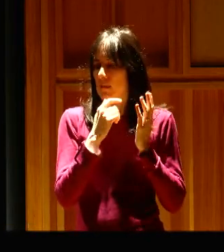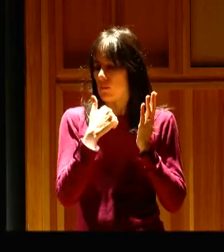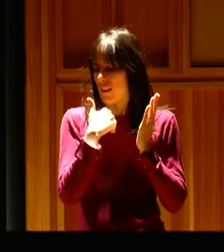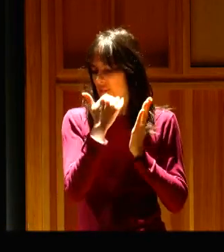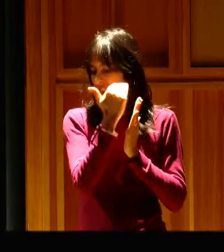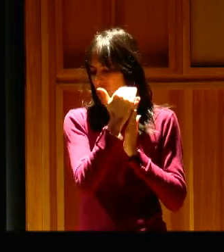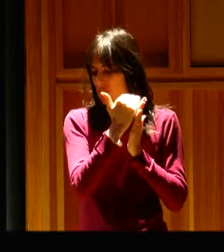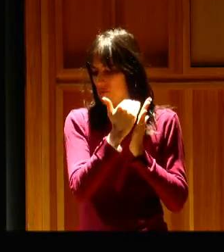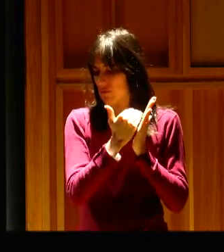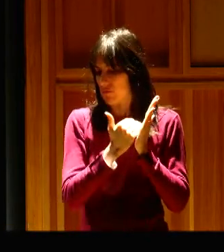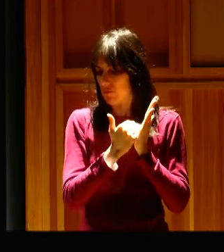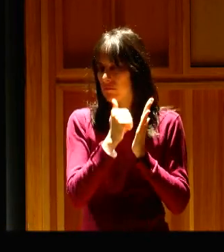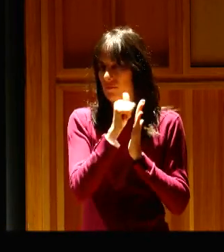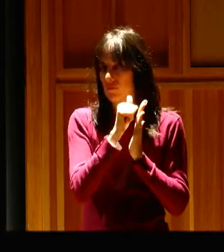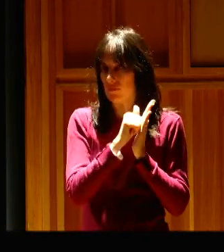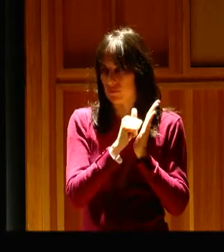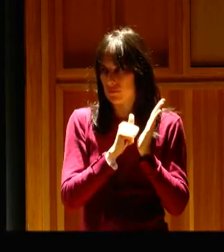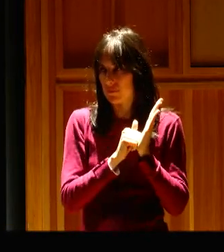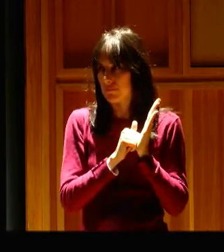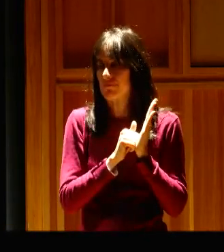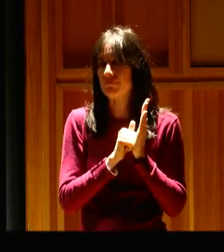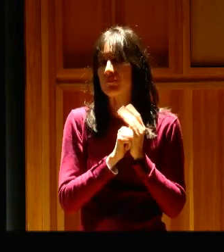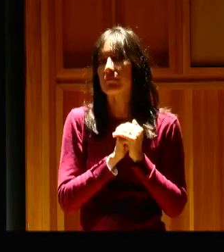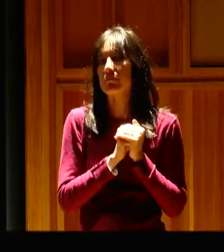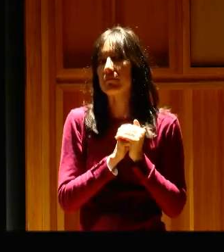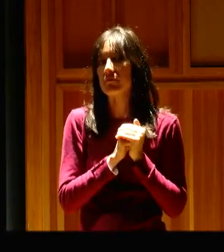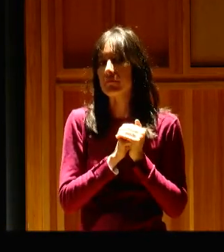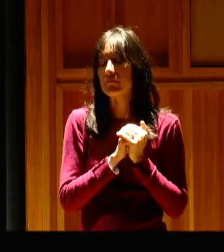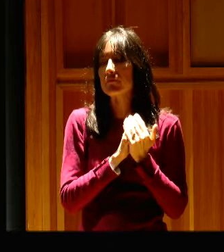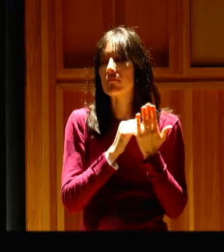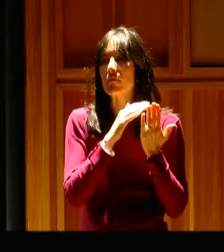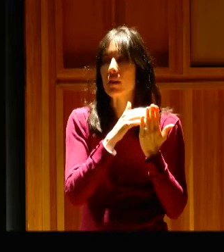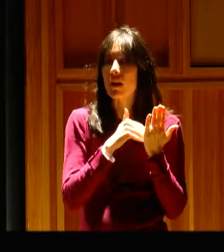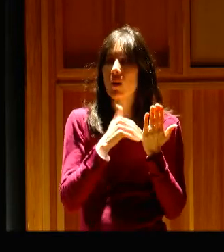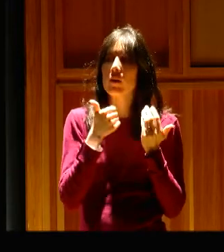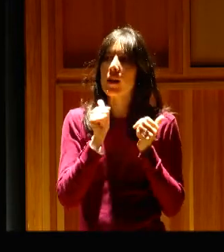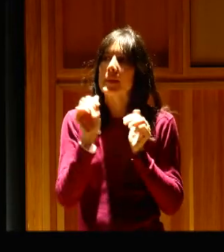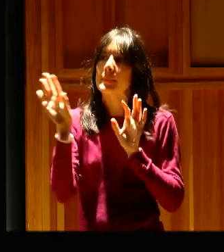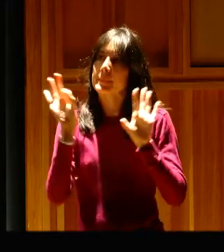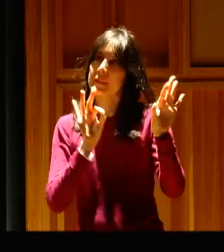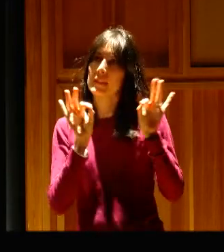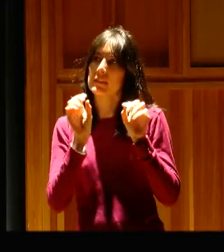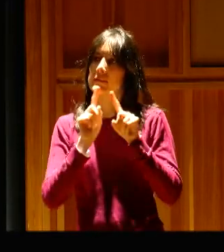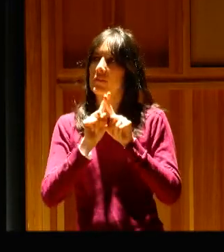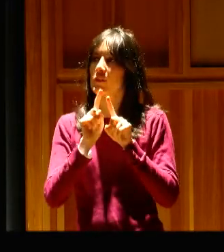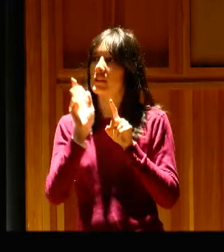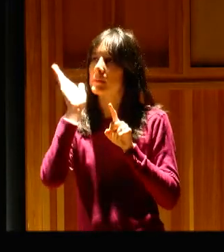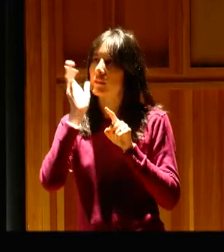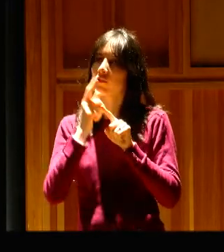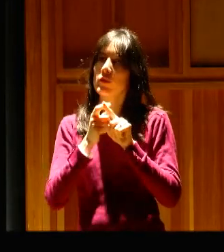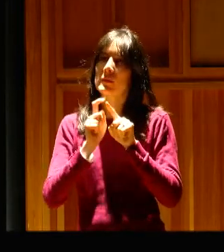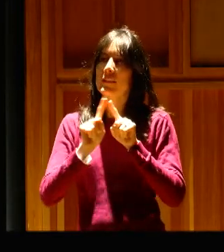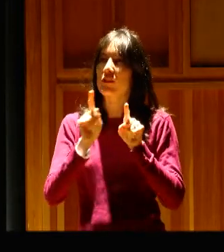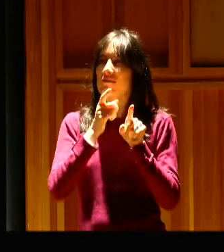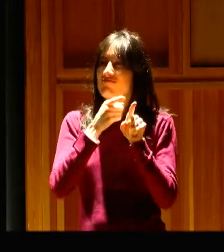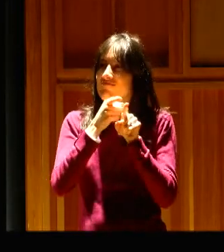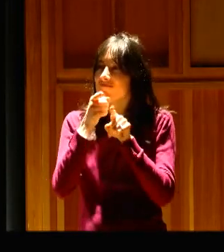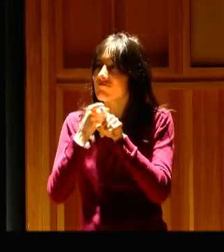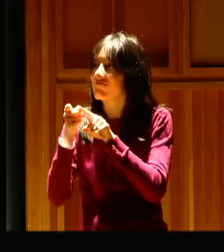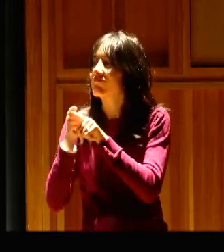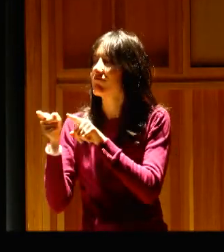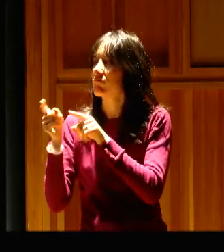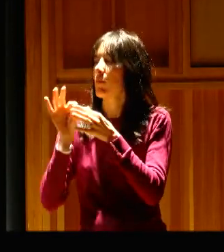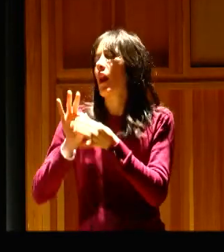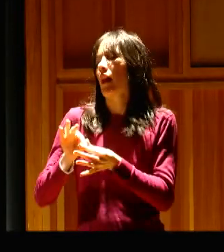we tried to draw speakers from a variety of typologies, categories, types of